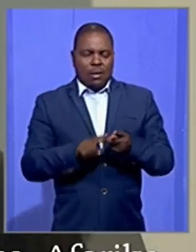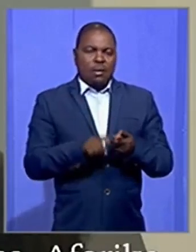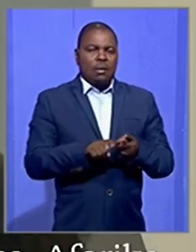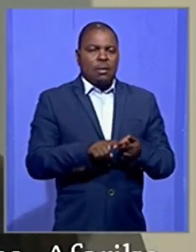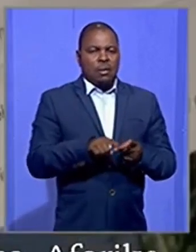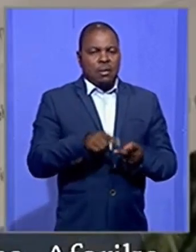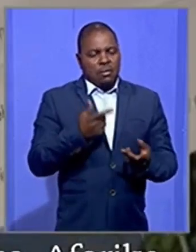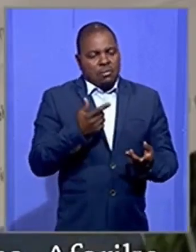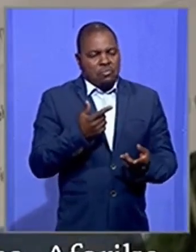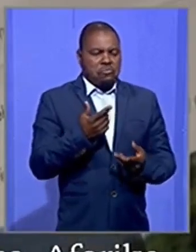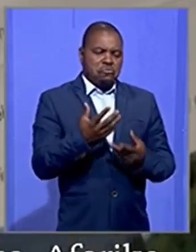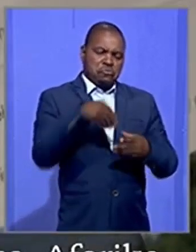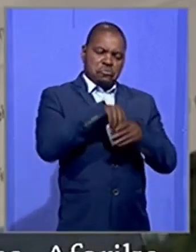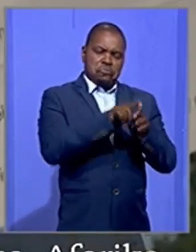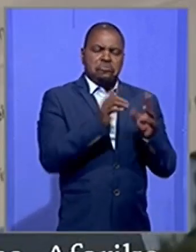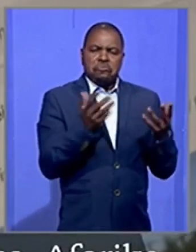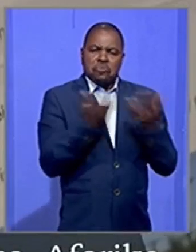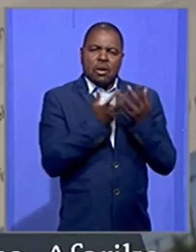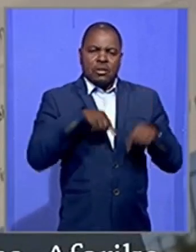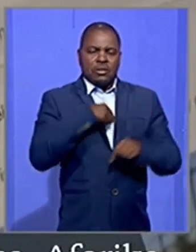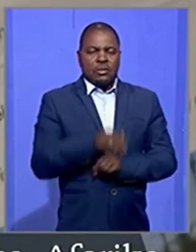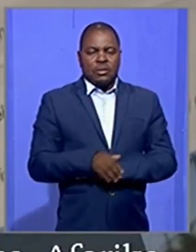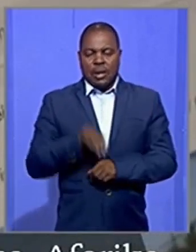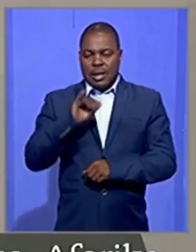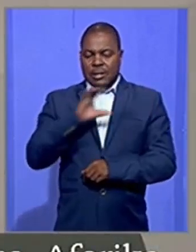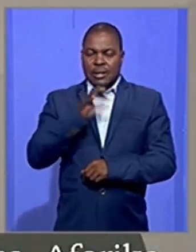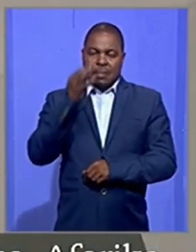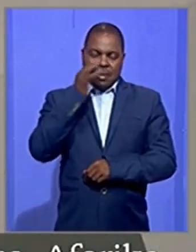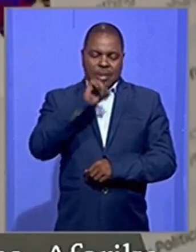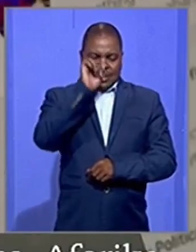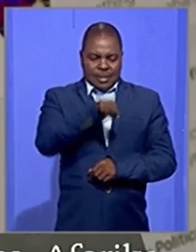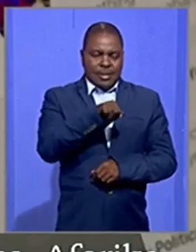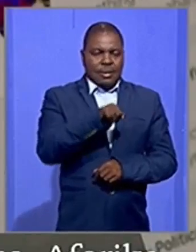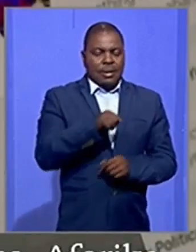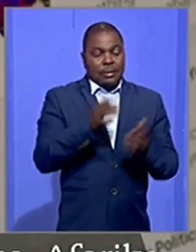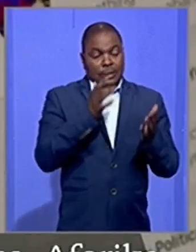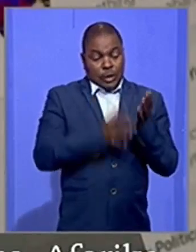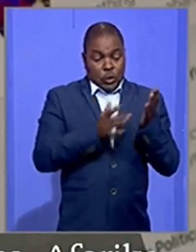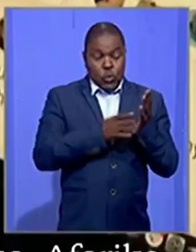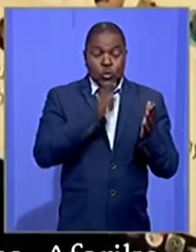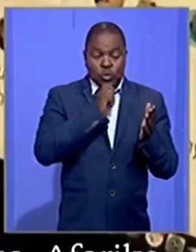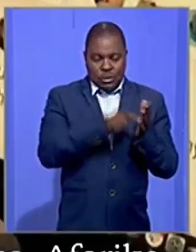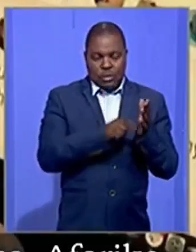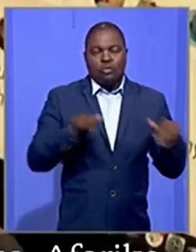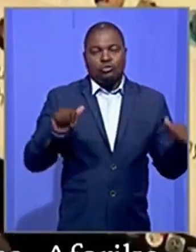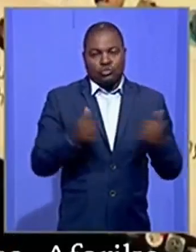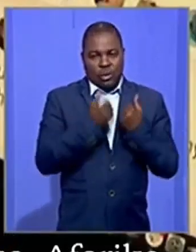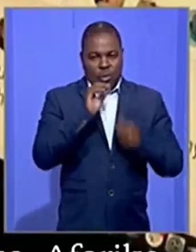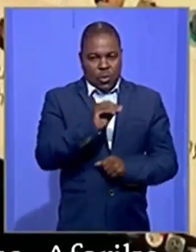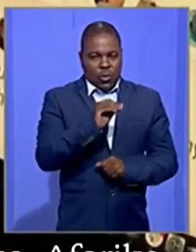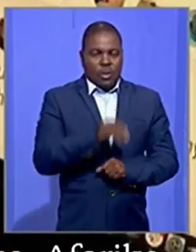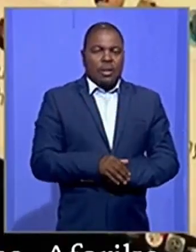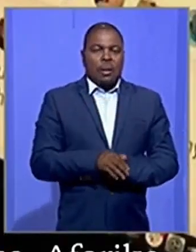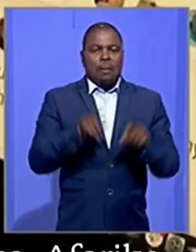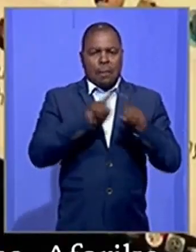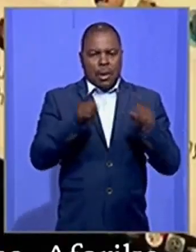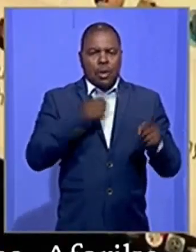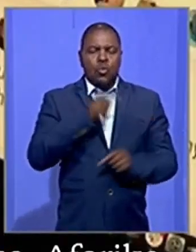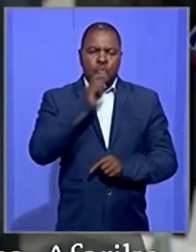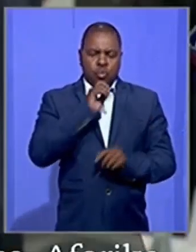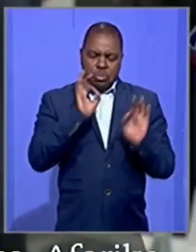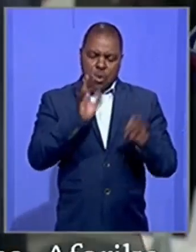our leaders. IEC ya re itse sentle gore tiriso ya mafaratlhatlha e na le dikgwetlho fela e ipaakanyeditse go a dirisa ka